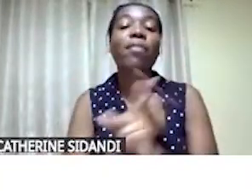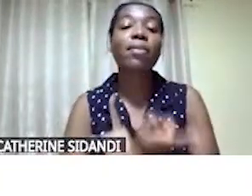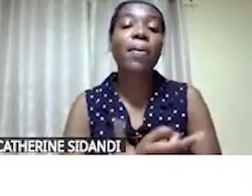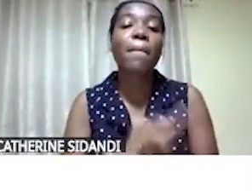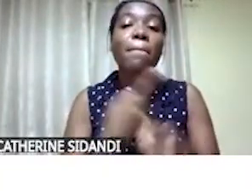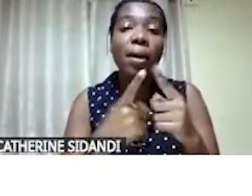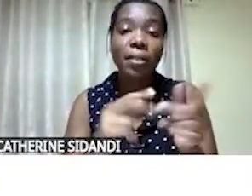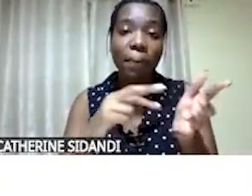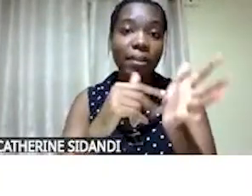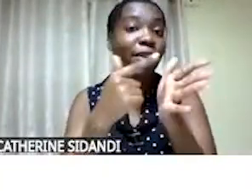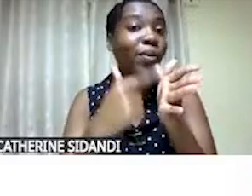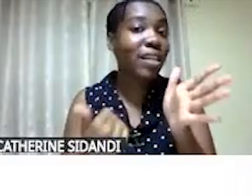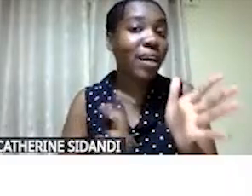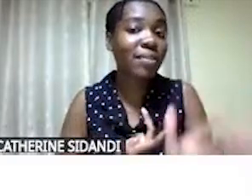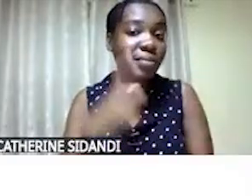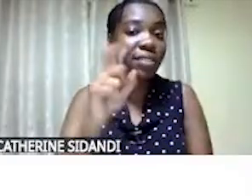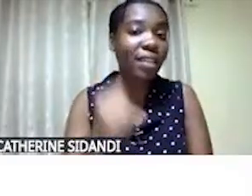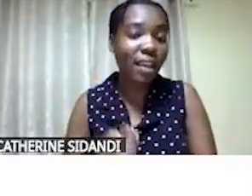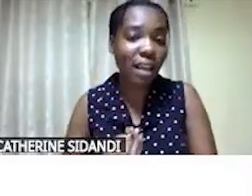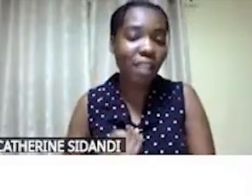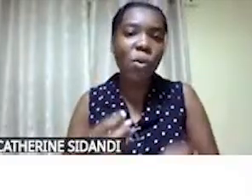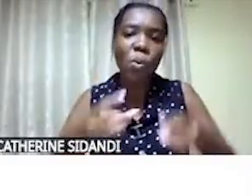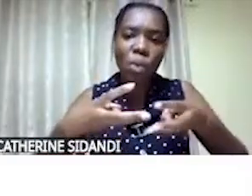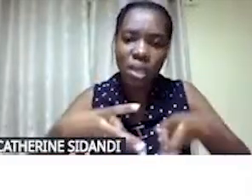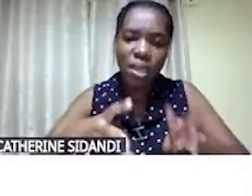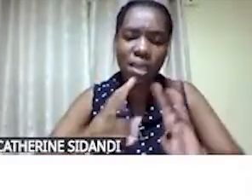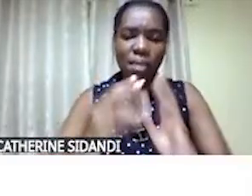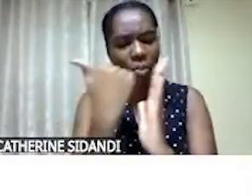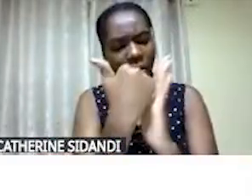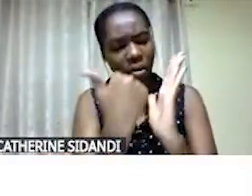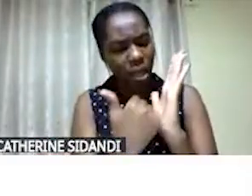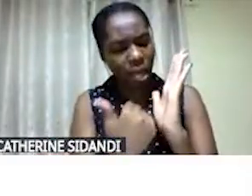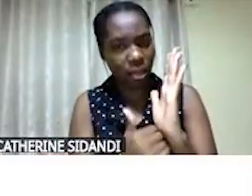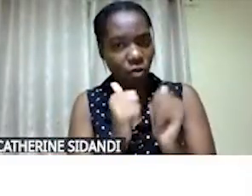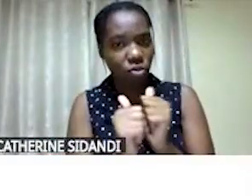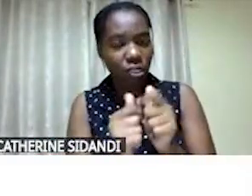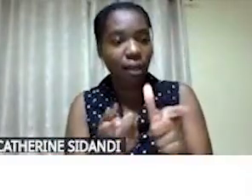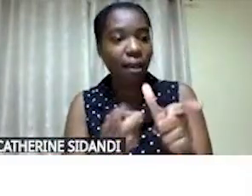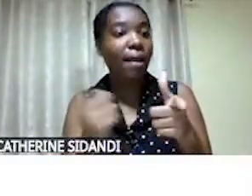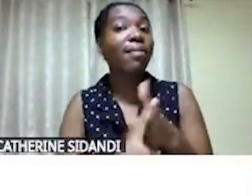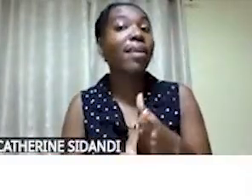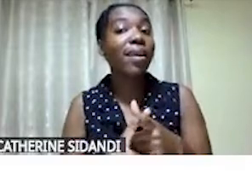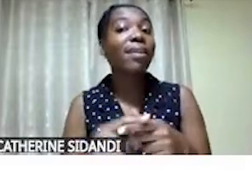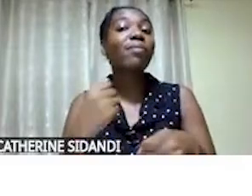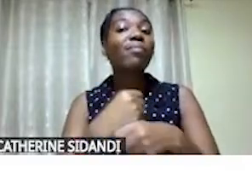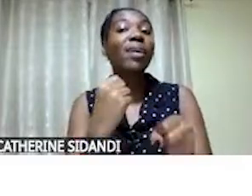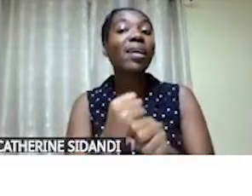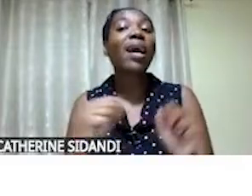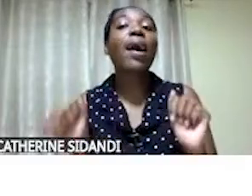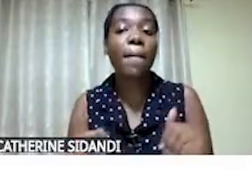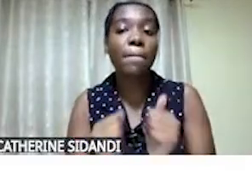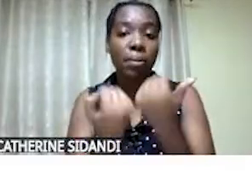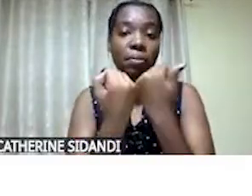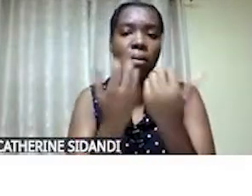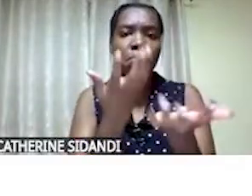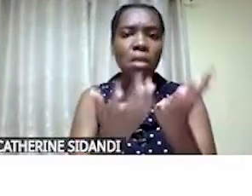a strategy to bring to life whatever it is that is on your mind, whatever it is that your mind has formed, whatever it is